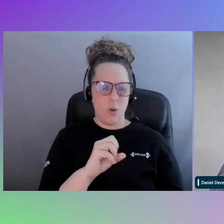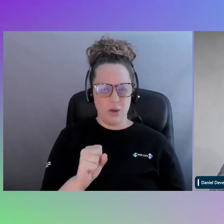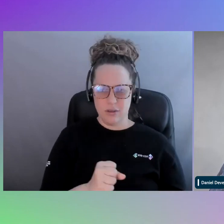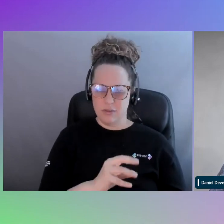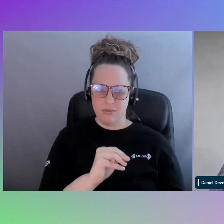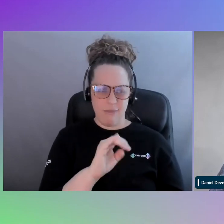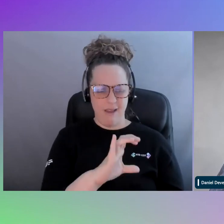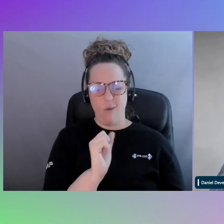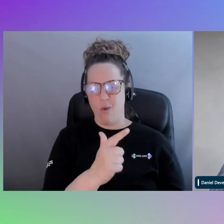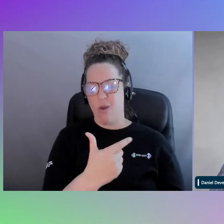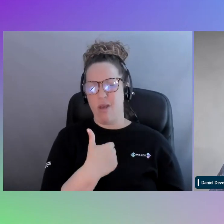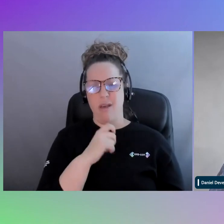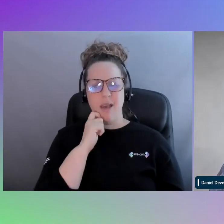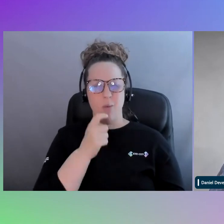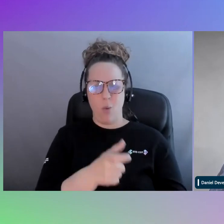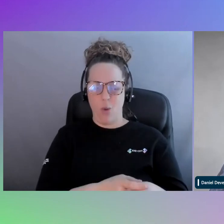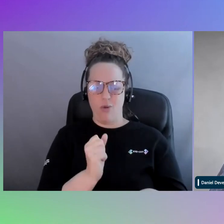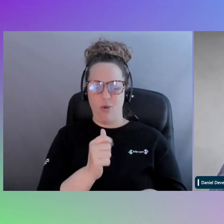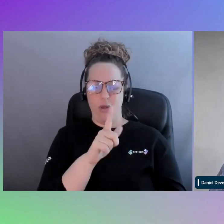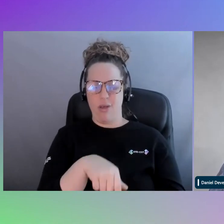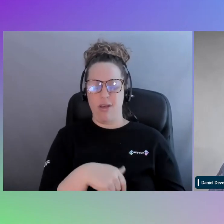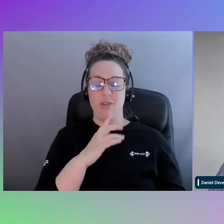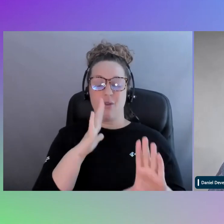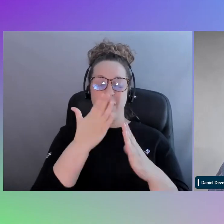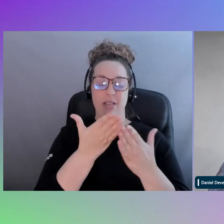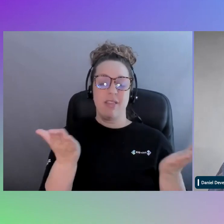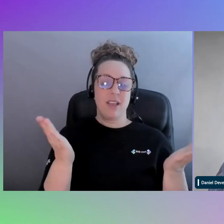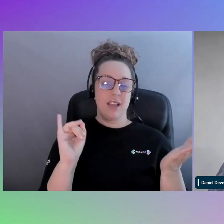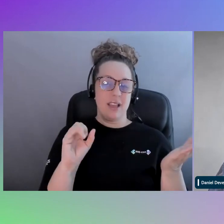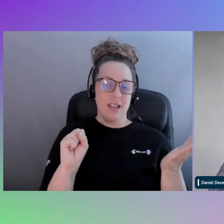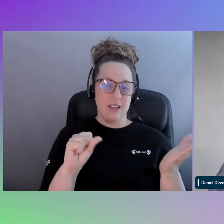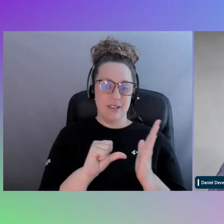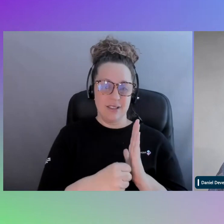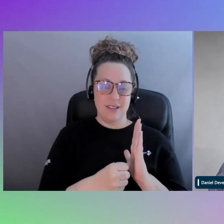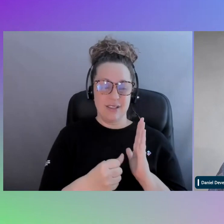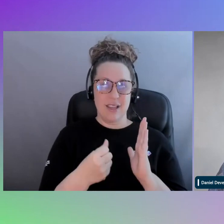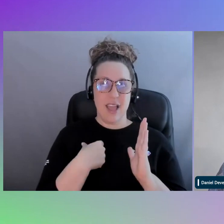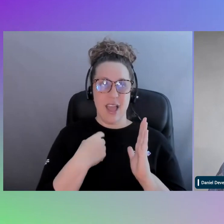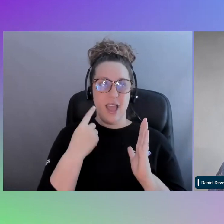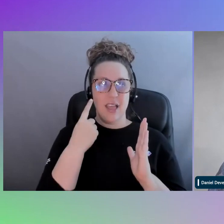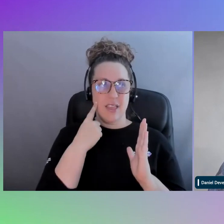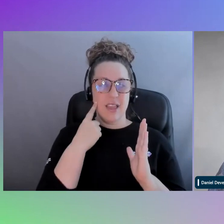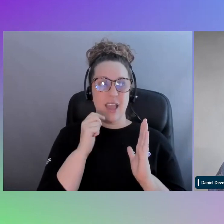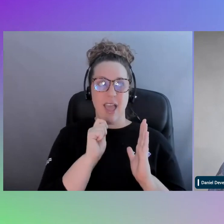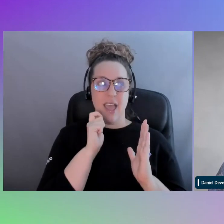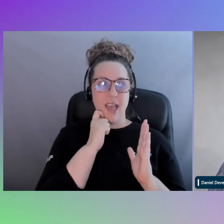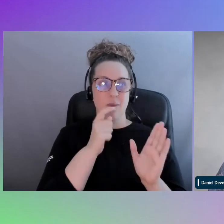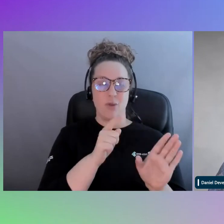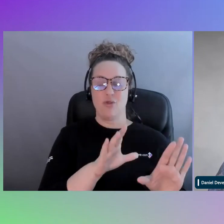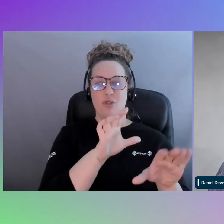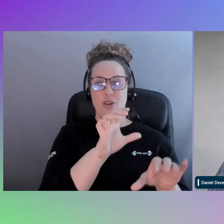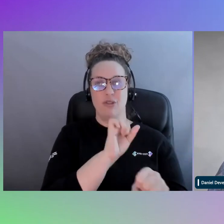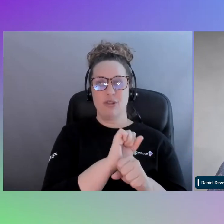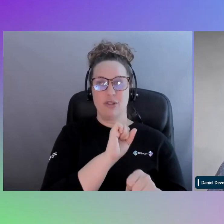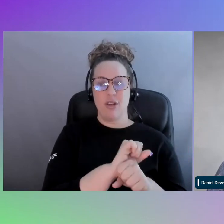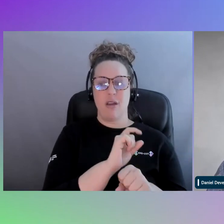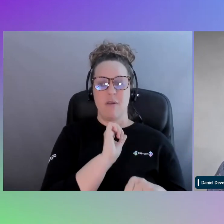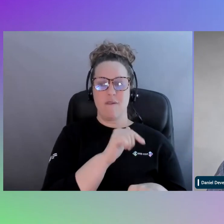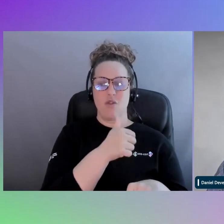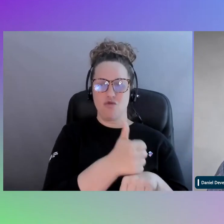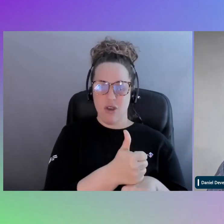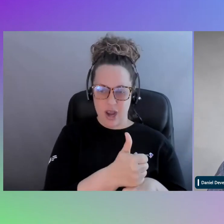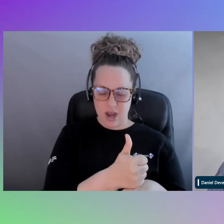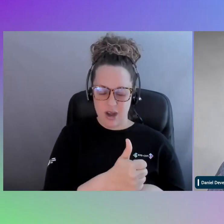Mac, Apple Watch. Like the great thing is, I think Apple has done a great job of creating like a